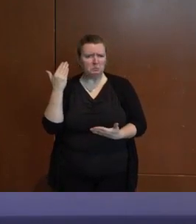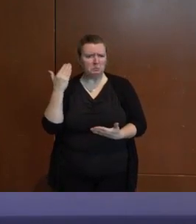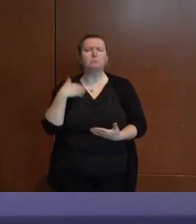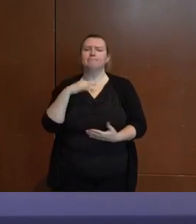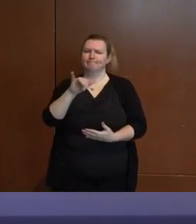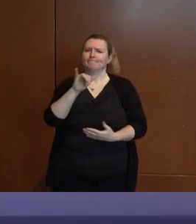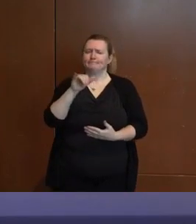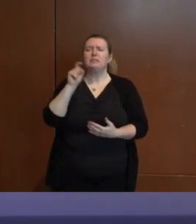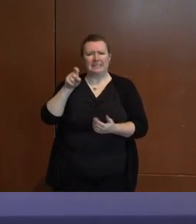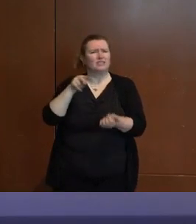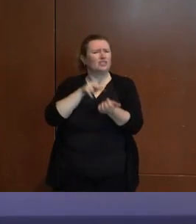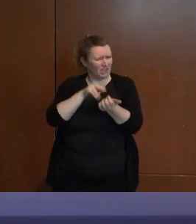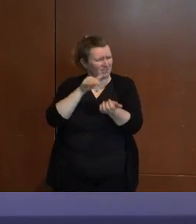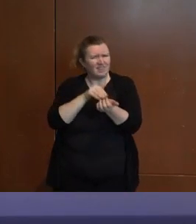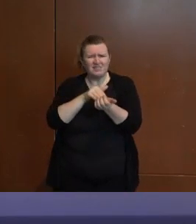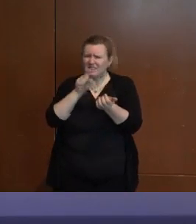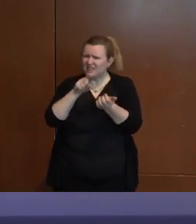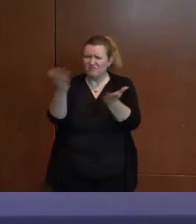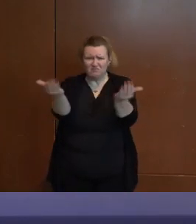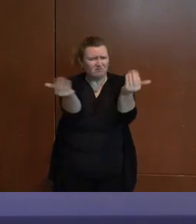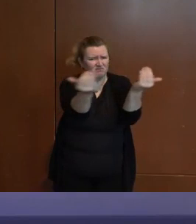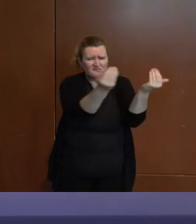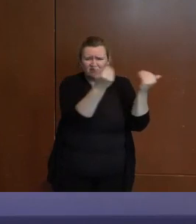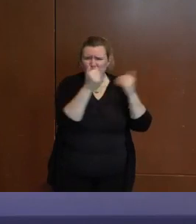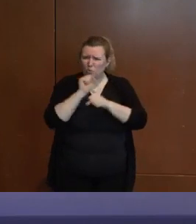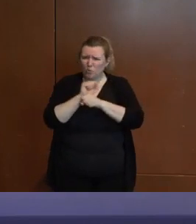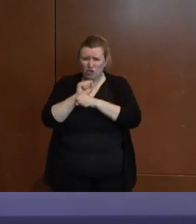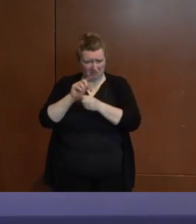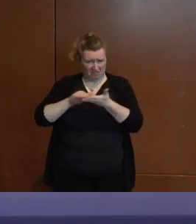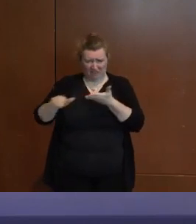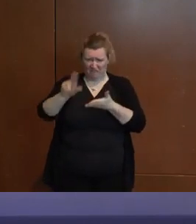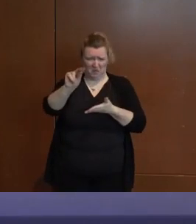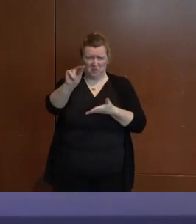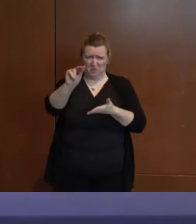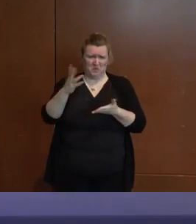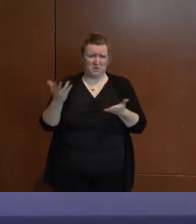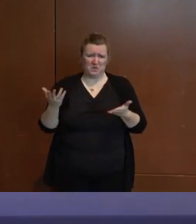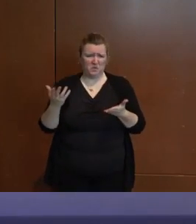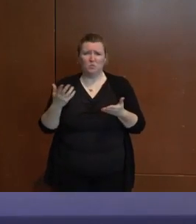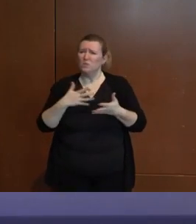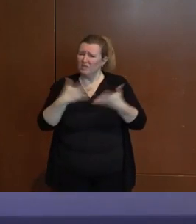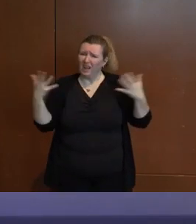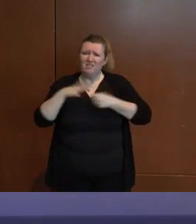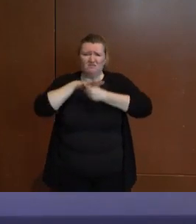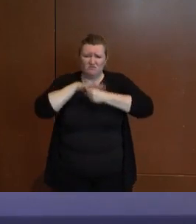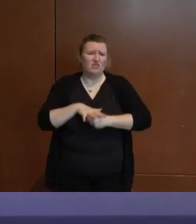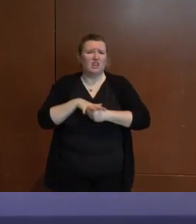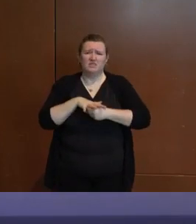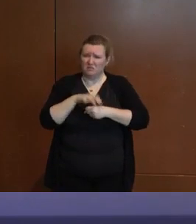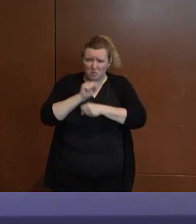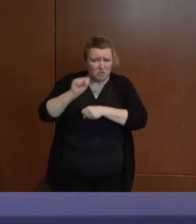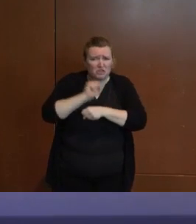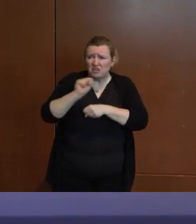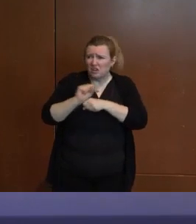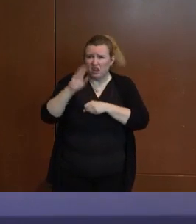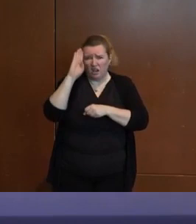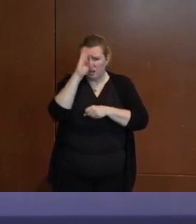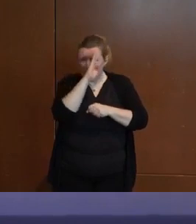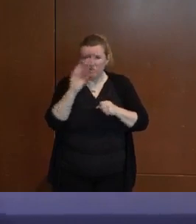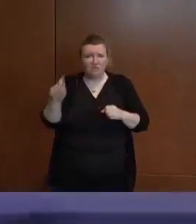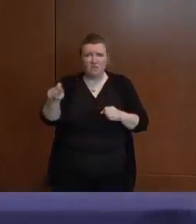appreciate. Believe me, we appreciate the stress this is causing our frontline healthcare workers, but we need all hands on deck.